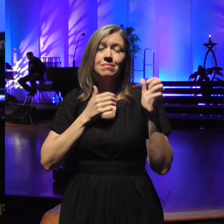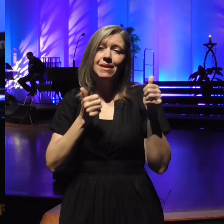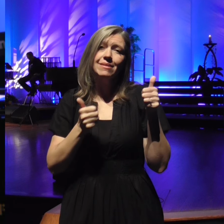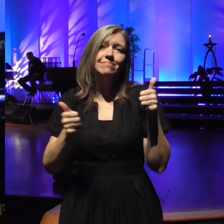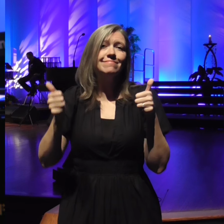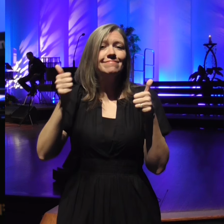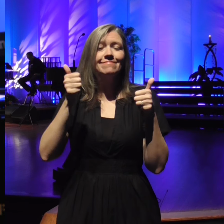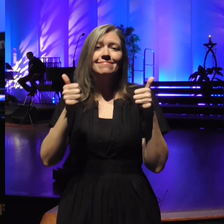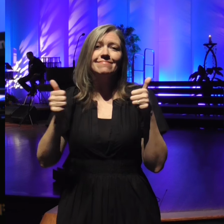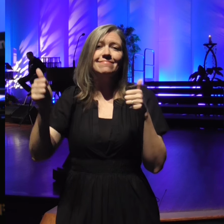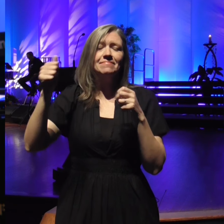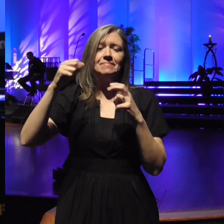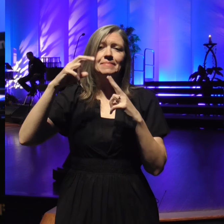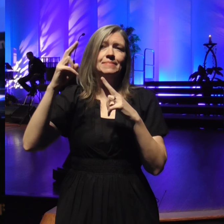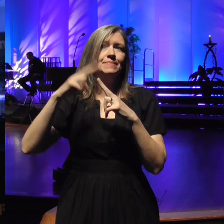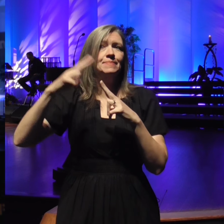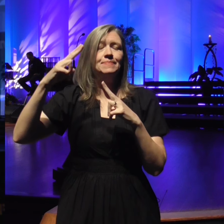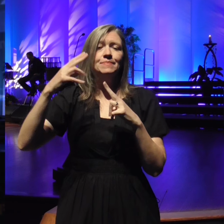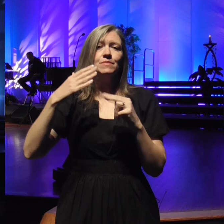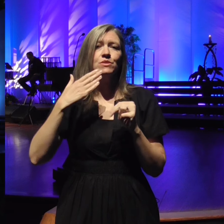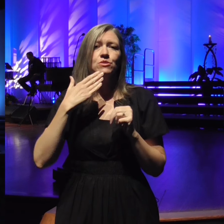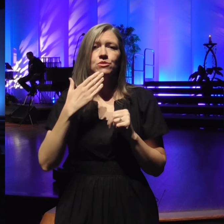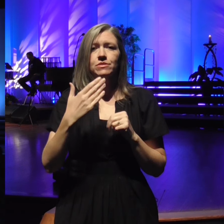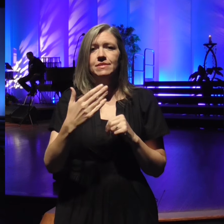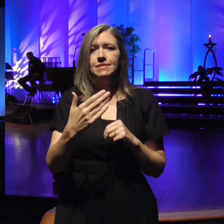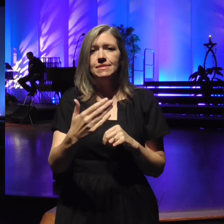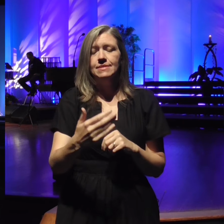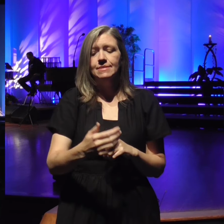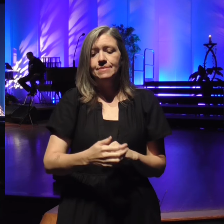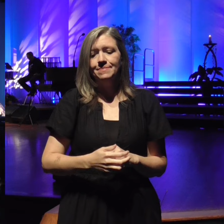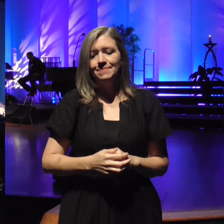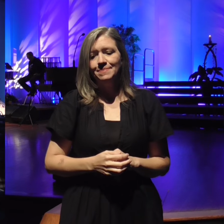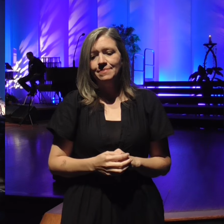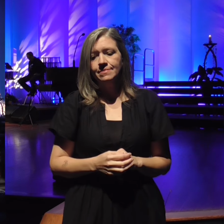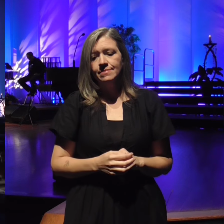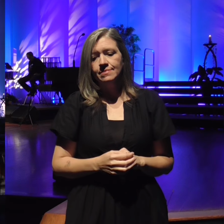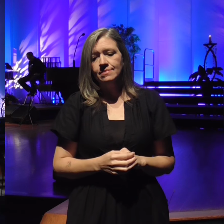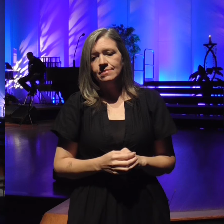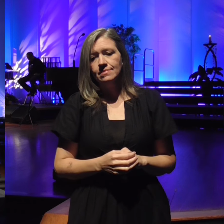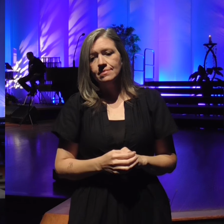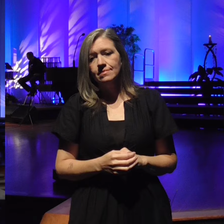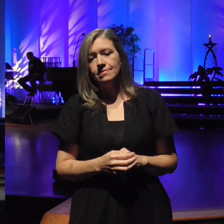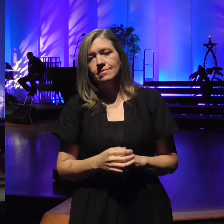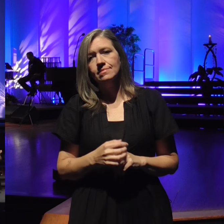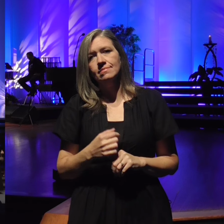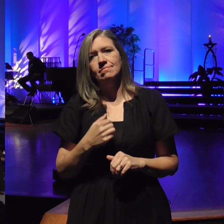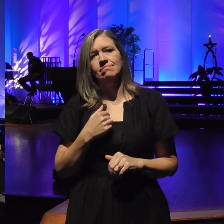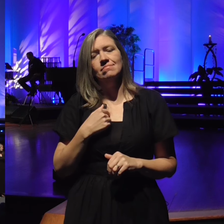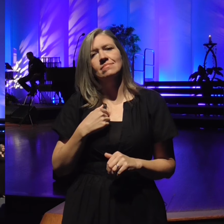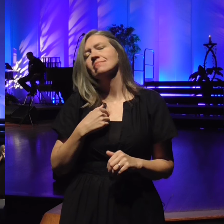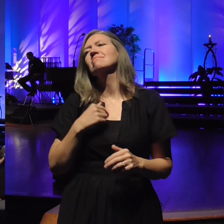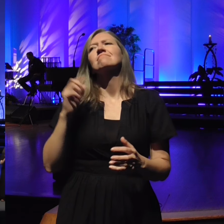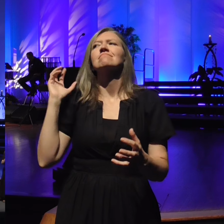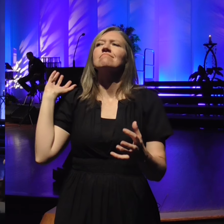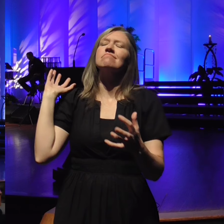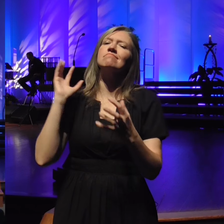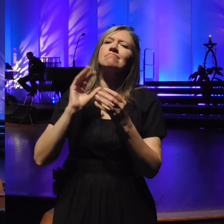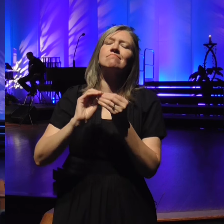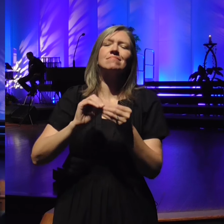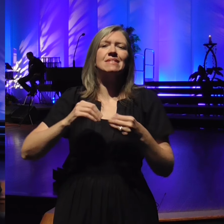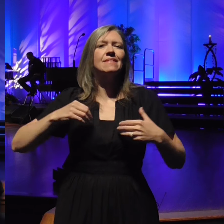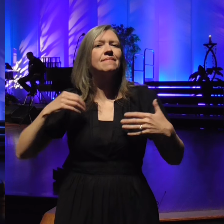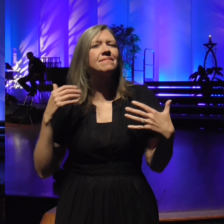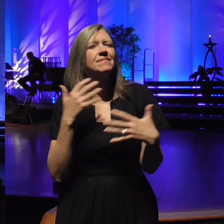I will surrender to my greatest, highest good.